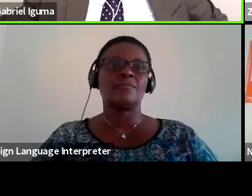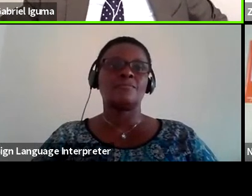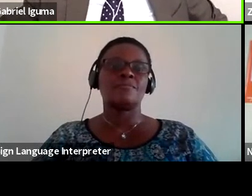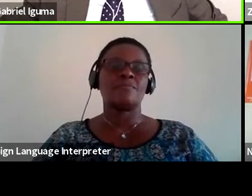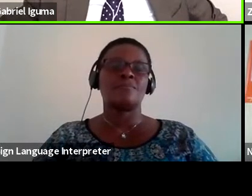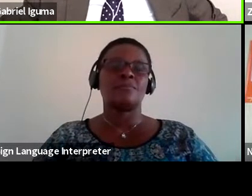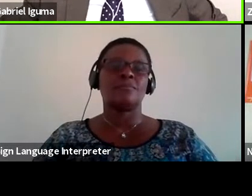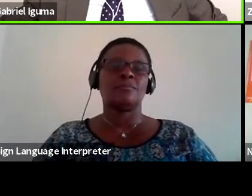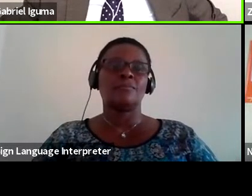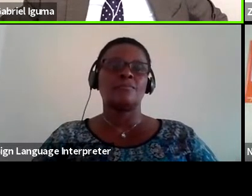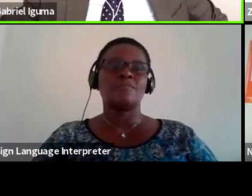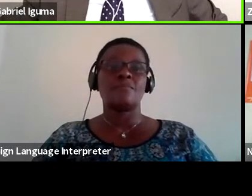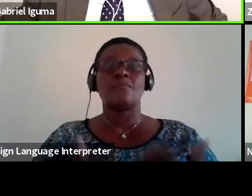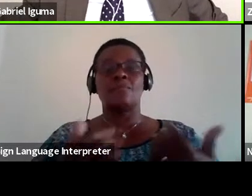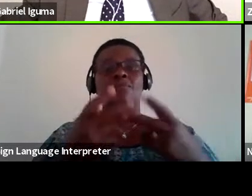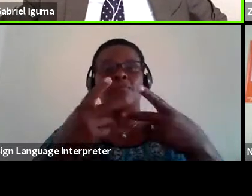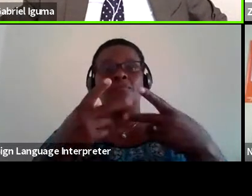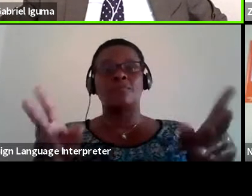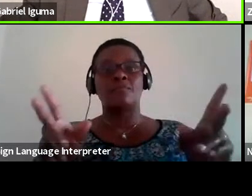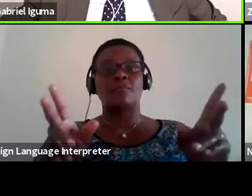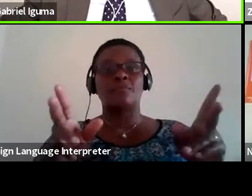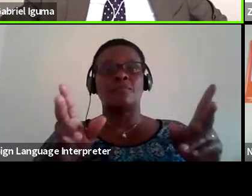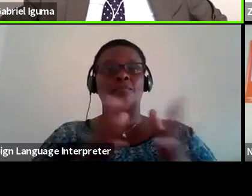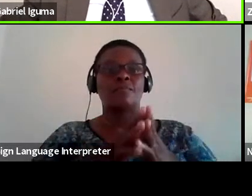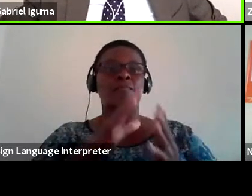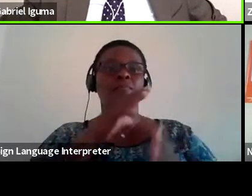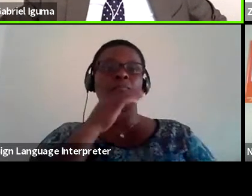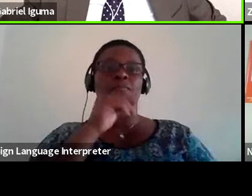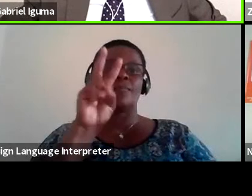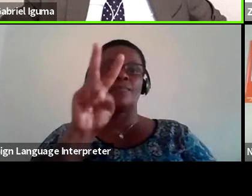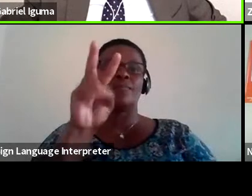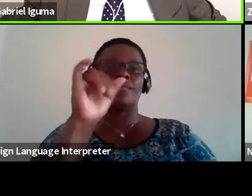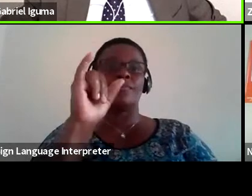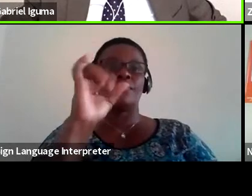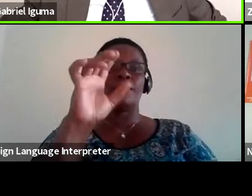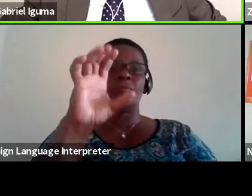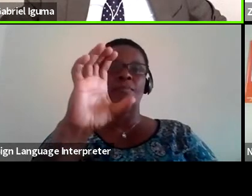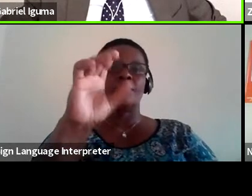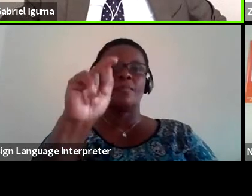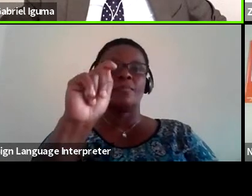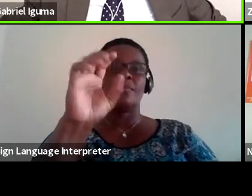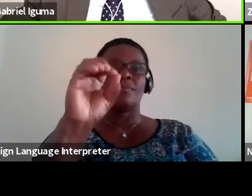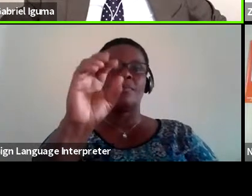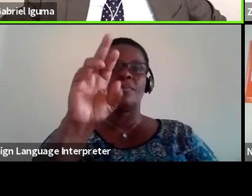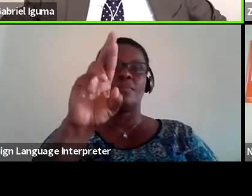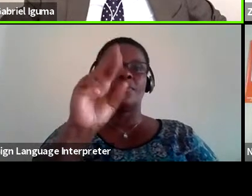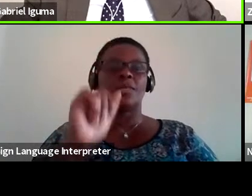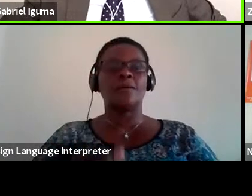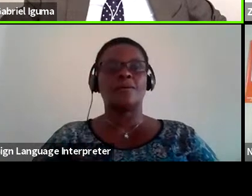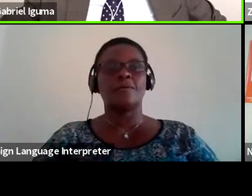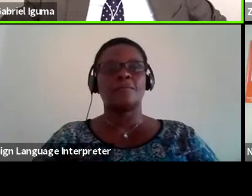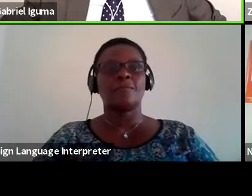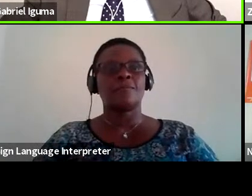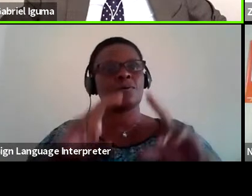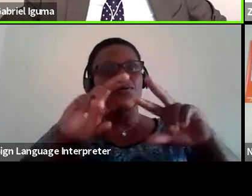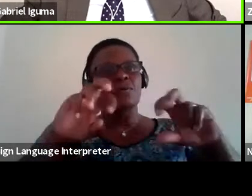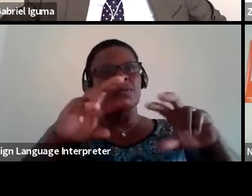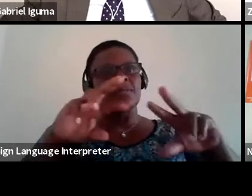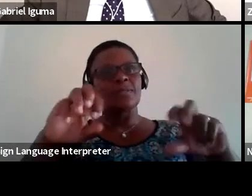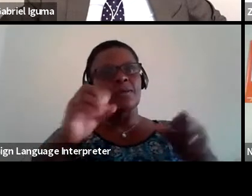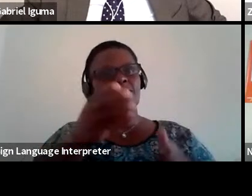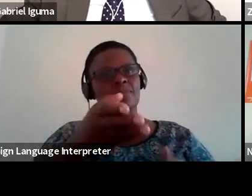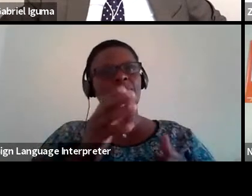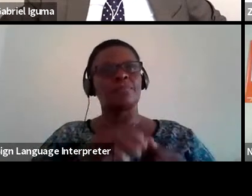Victor sharing the findings from the research done by CIPESA. Victor, over to you.